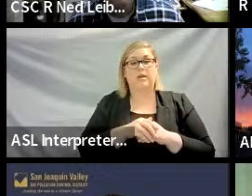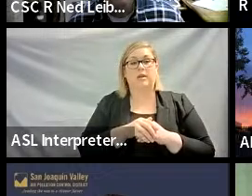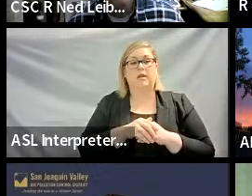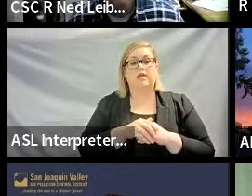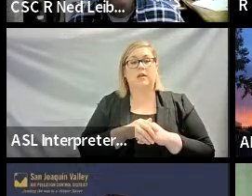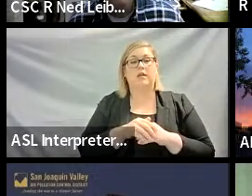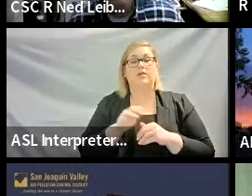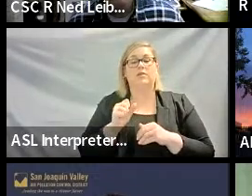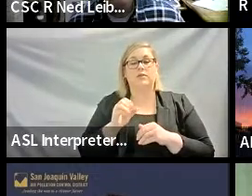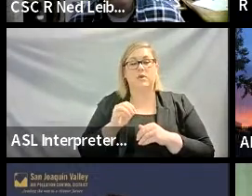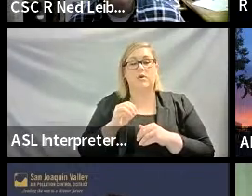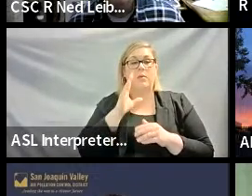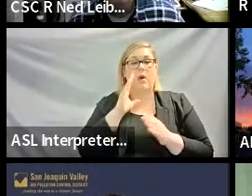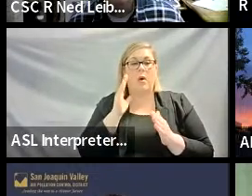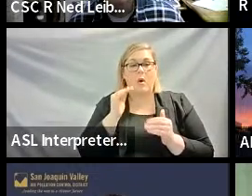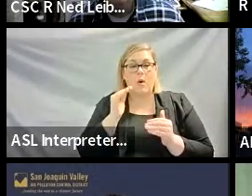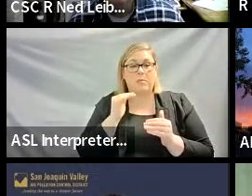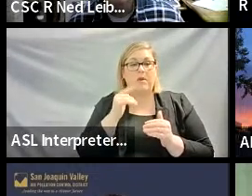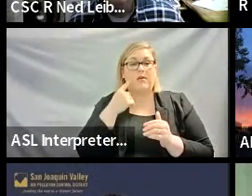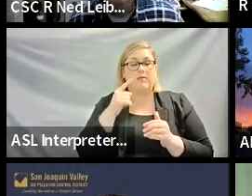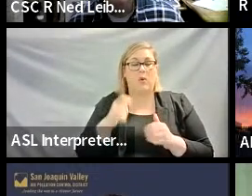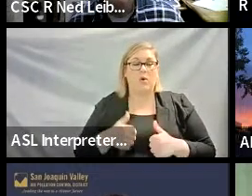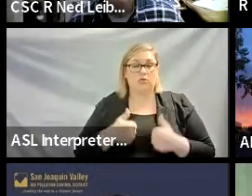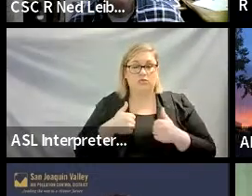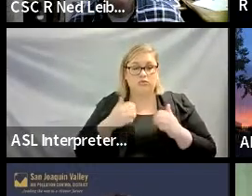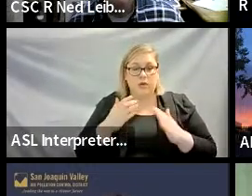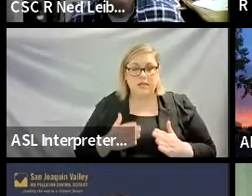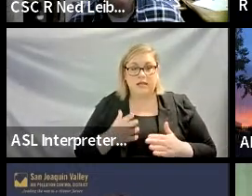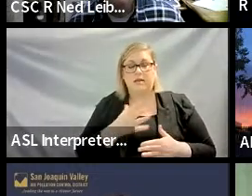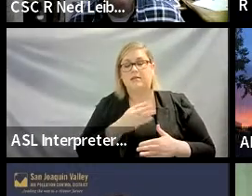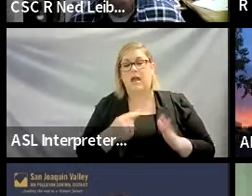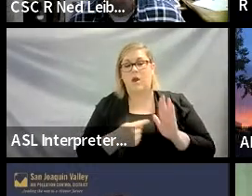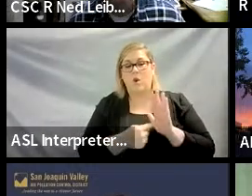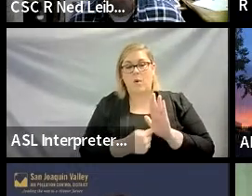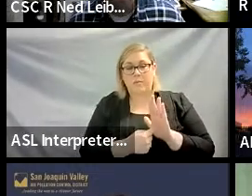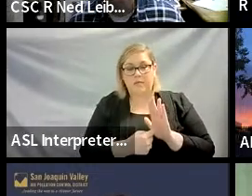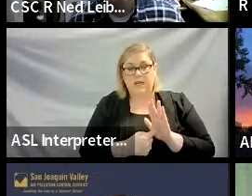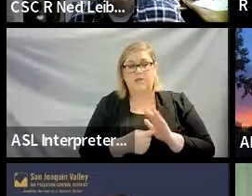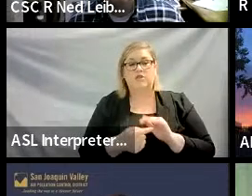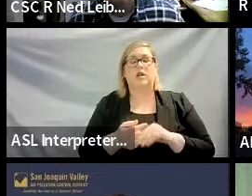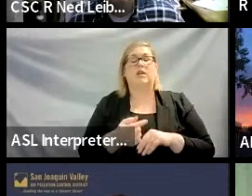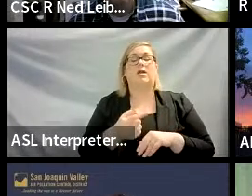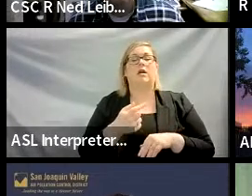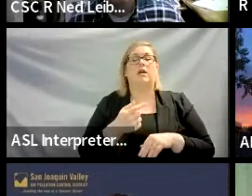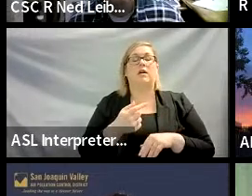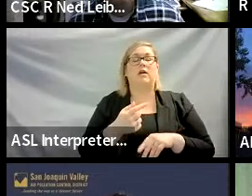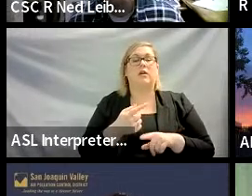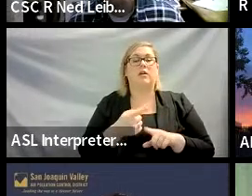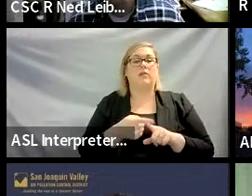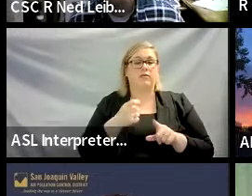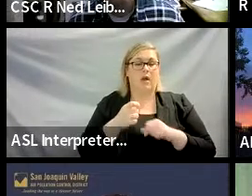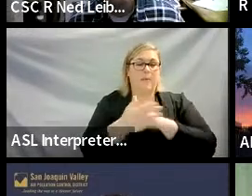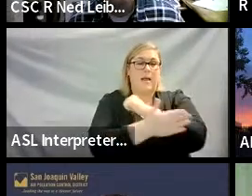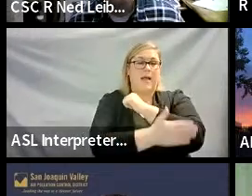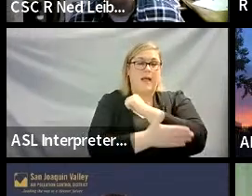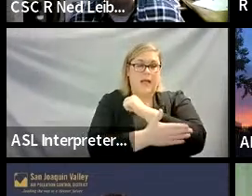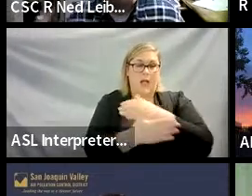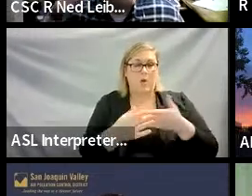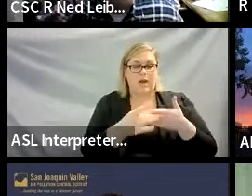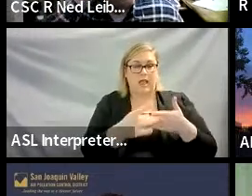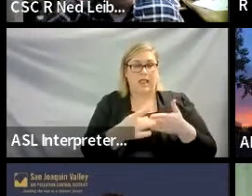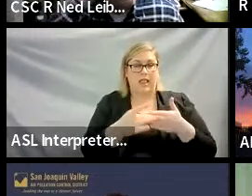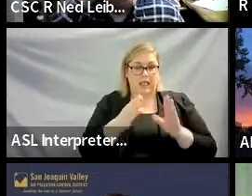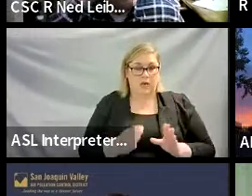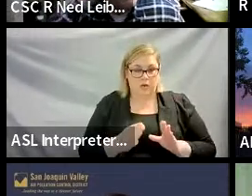I'm hoping for residents and also some representation from, I guess, county leaders over there as